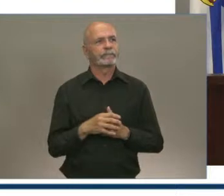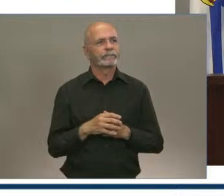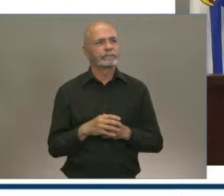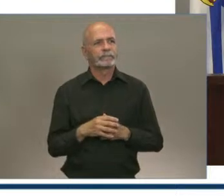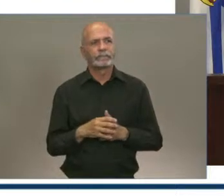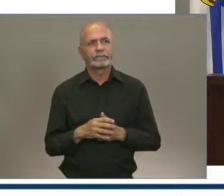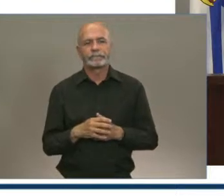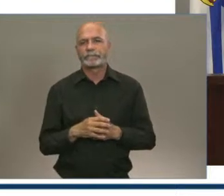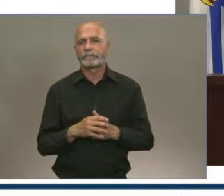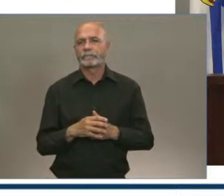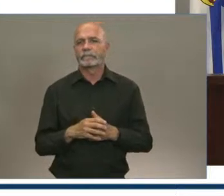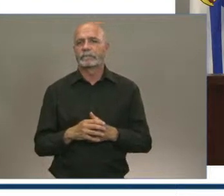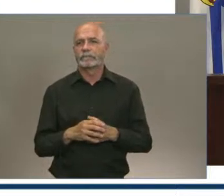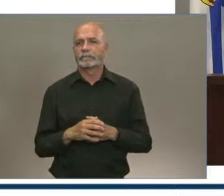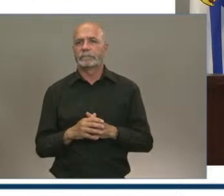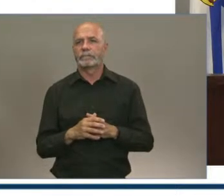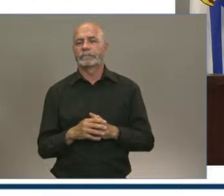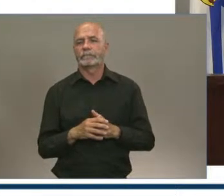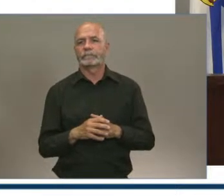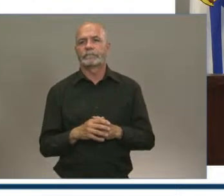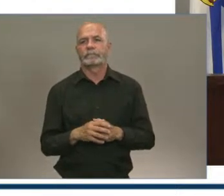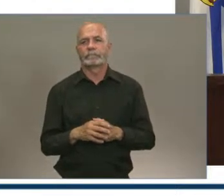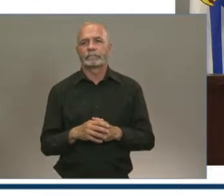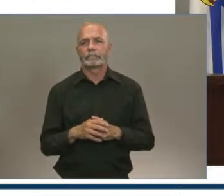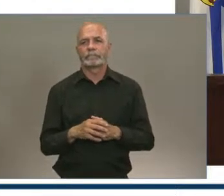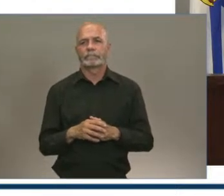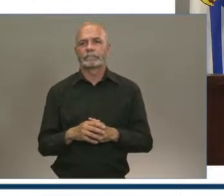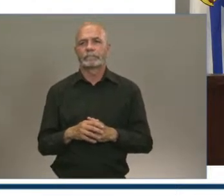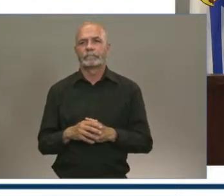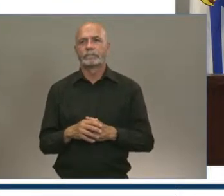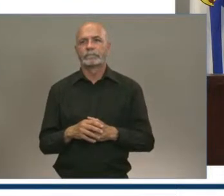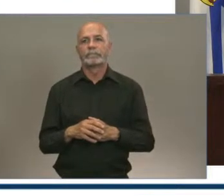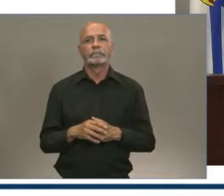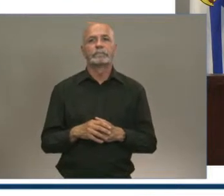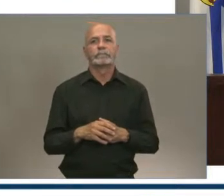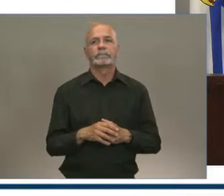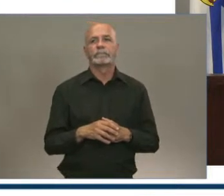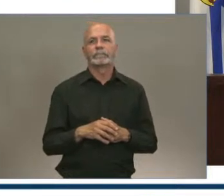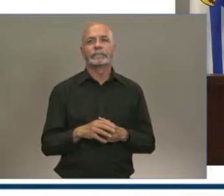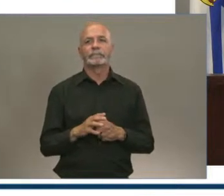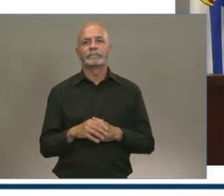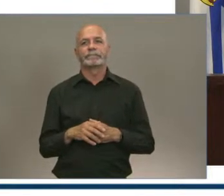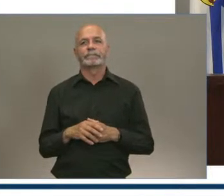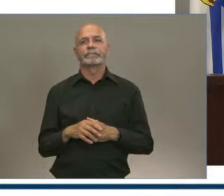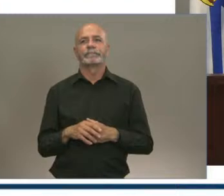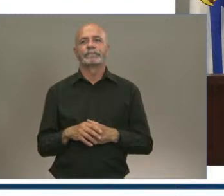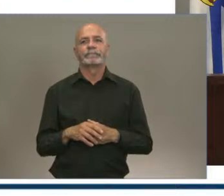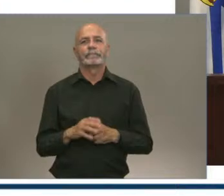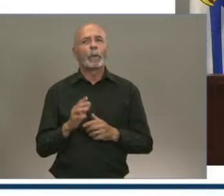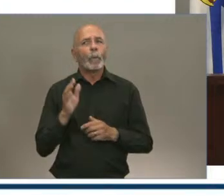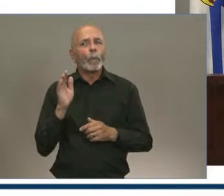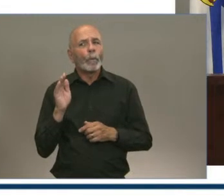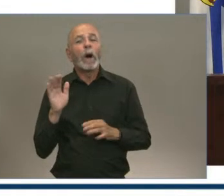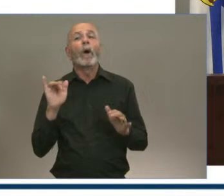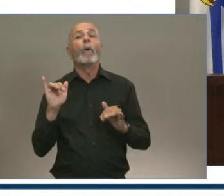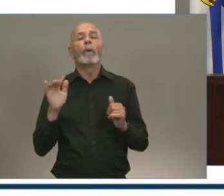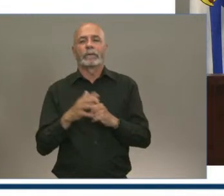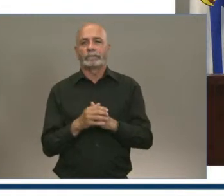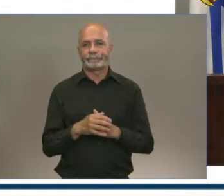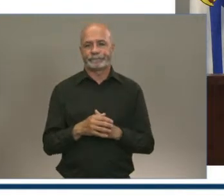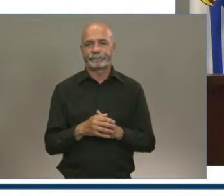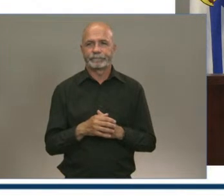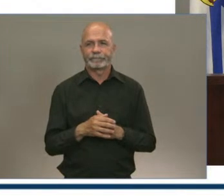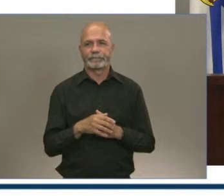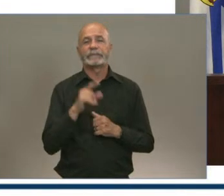Thank you. just wondering if you can talk a bit more about the